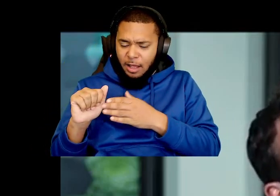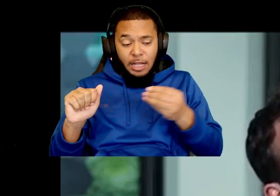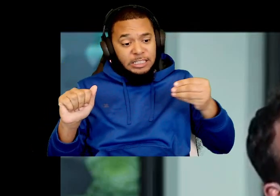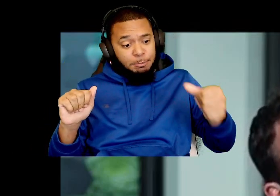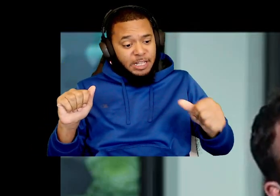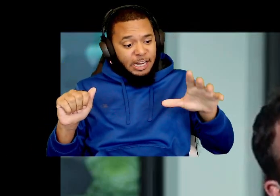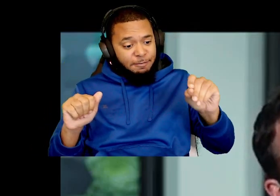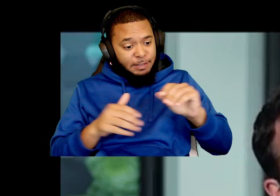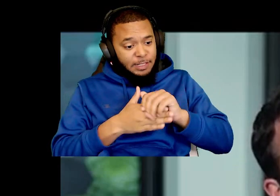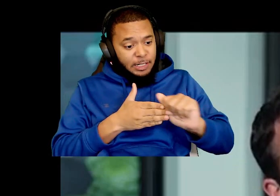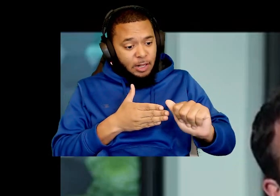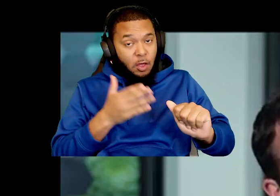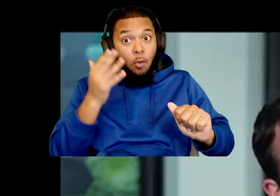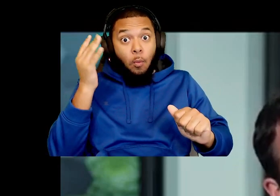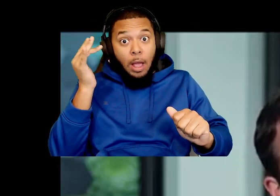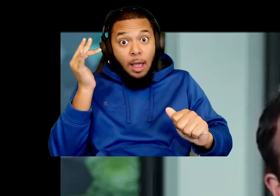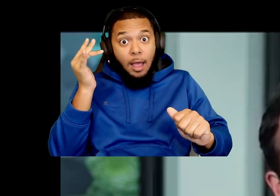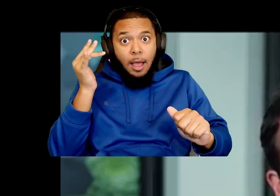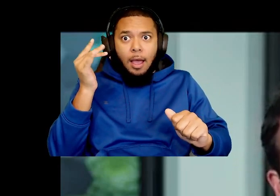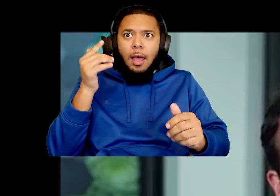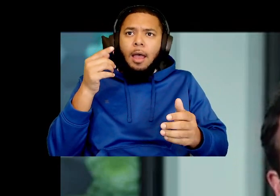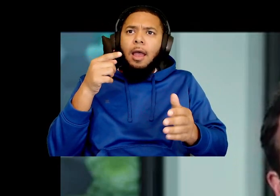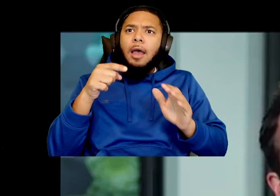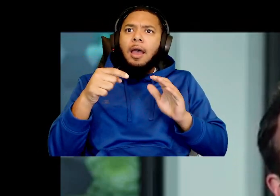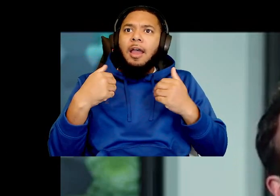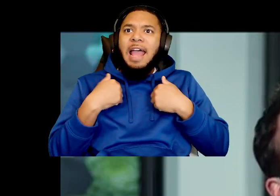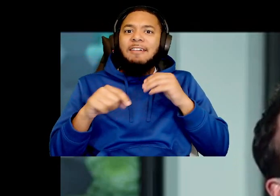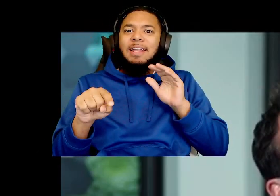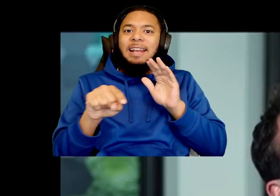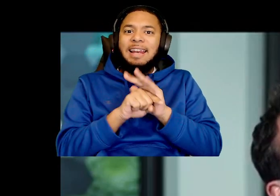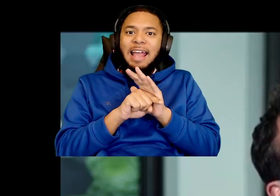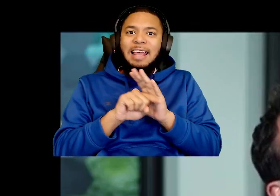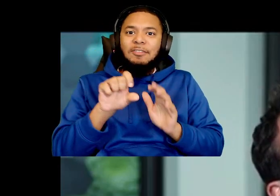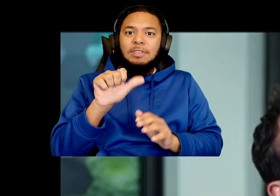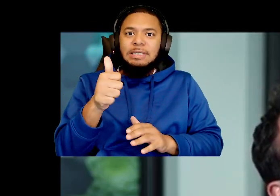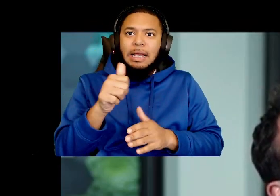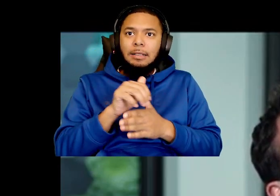$50 because then you'd have negative $10.